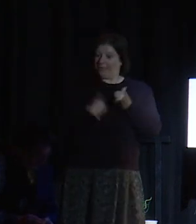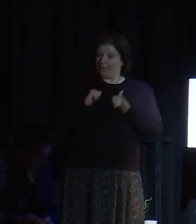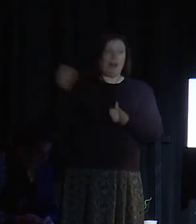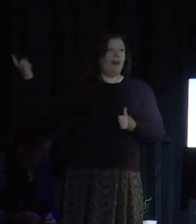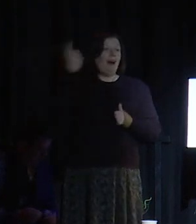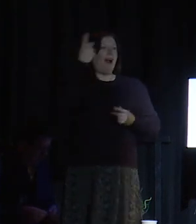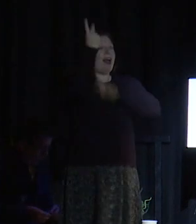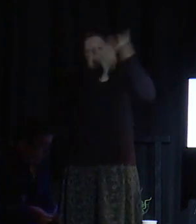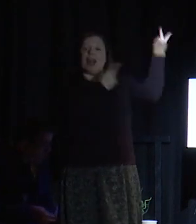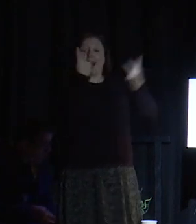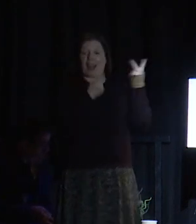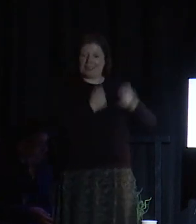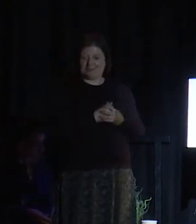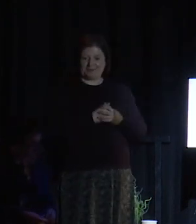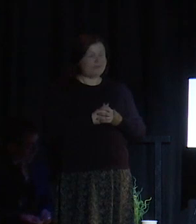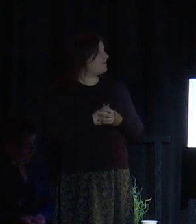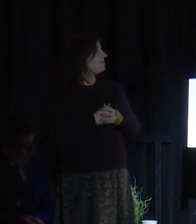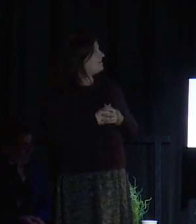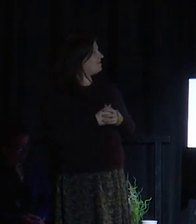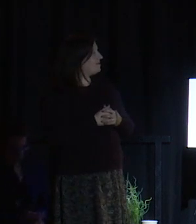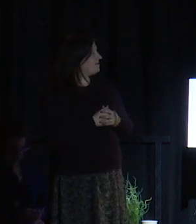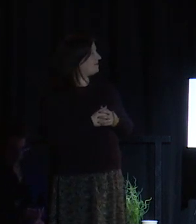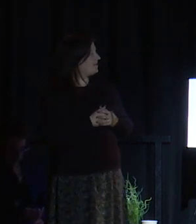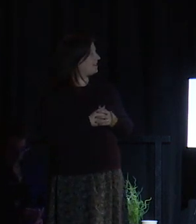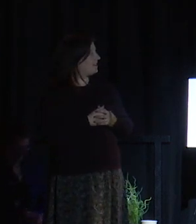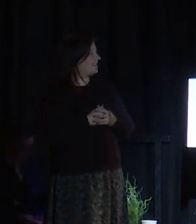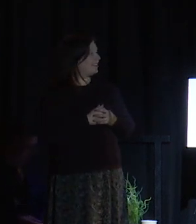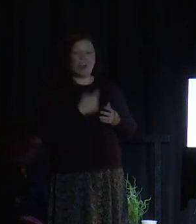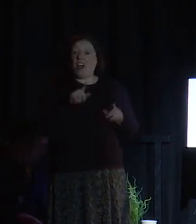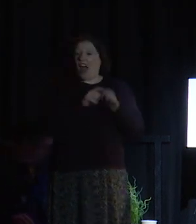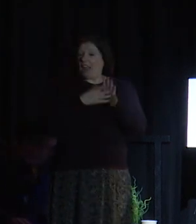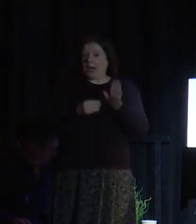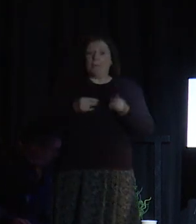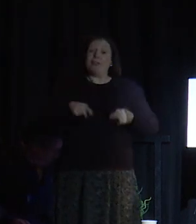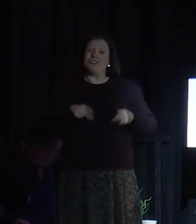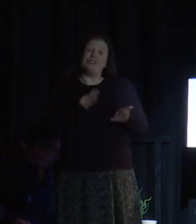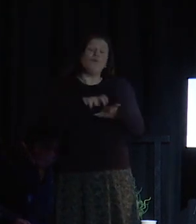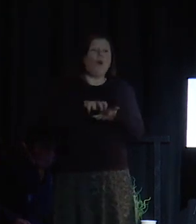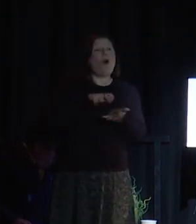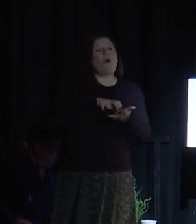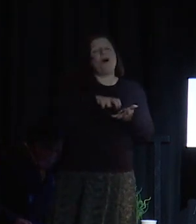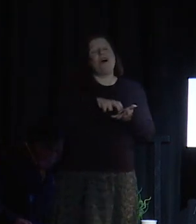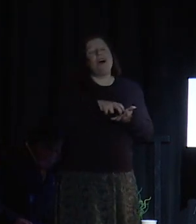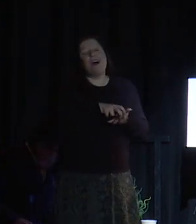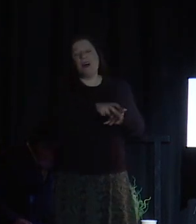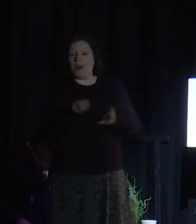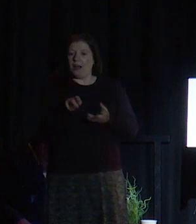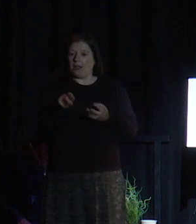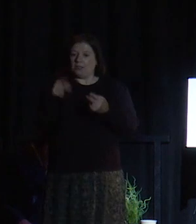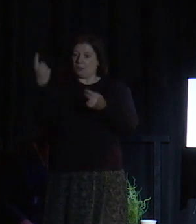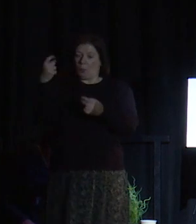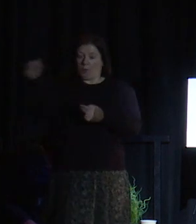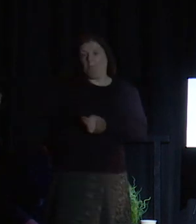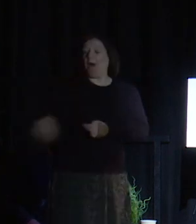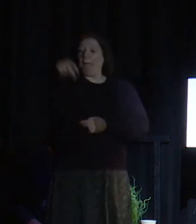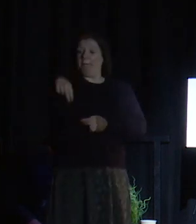audience. We imagine your audience member turning a corner and discovering a female performer dancing underneath